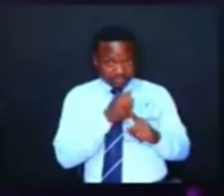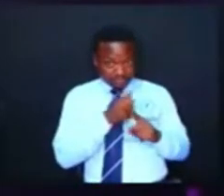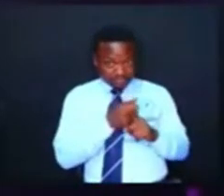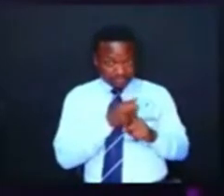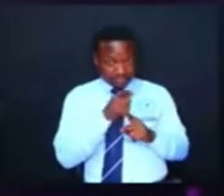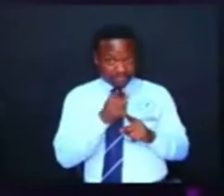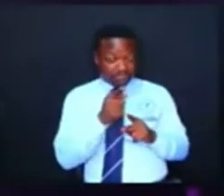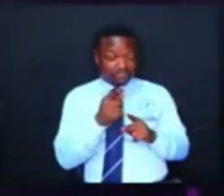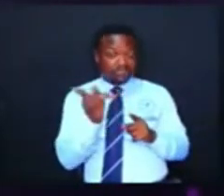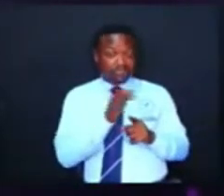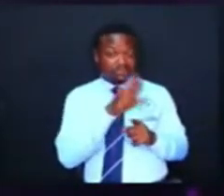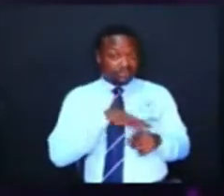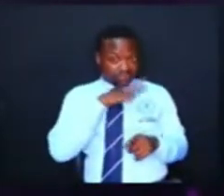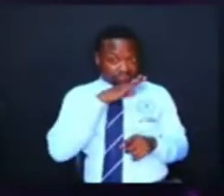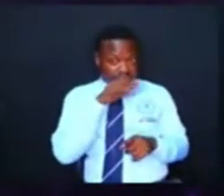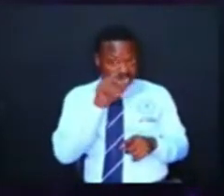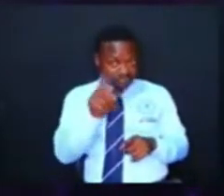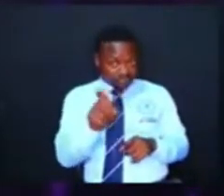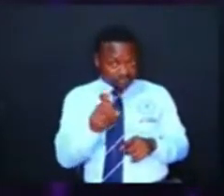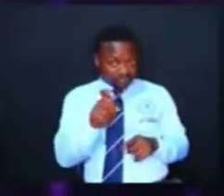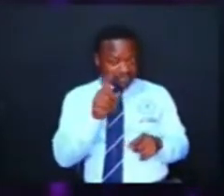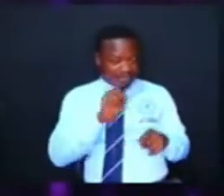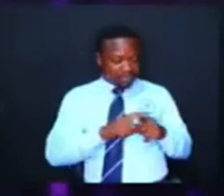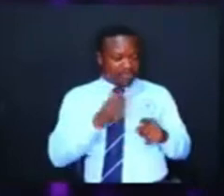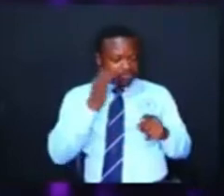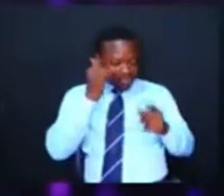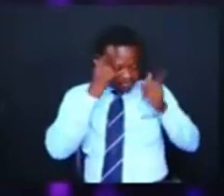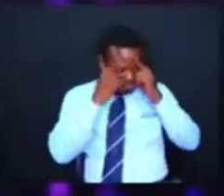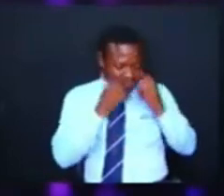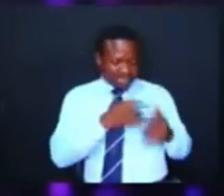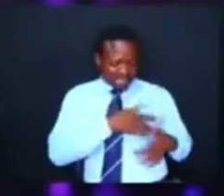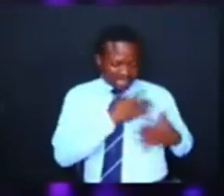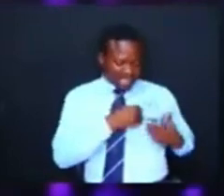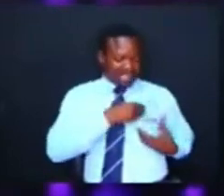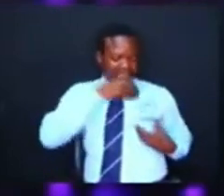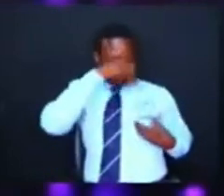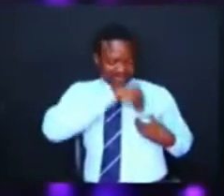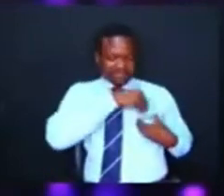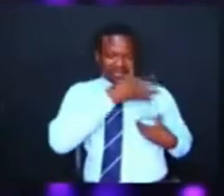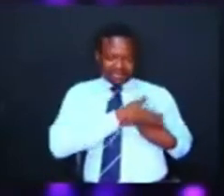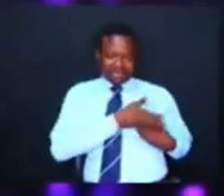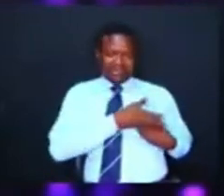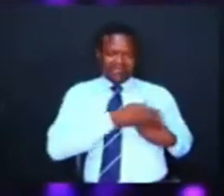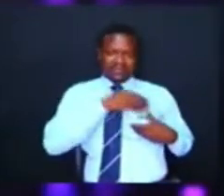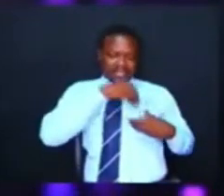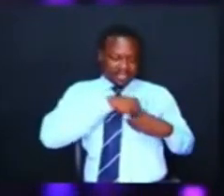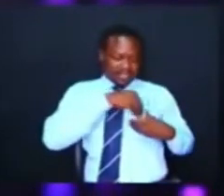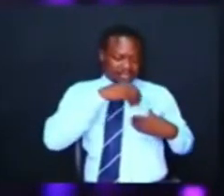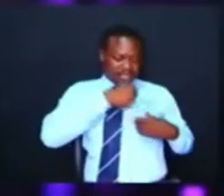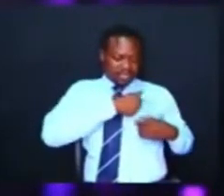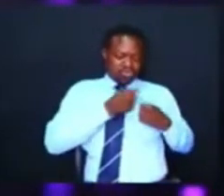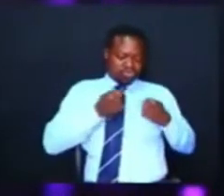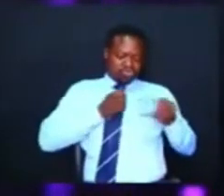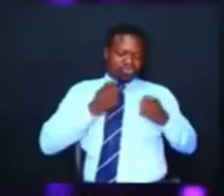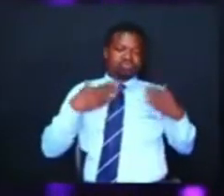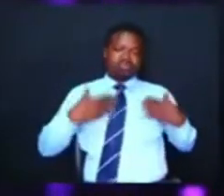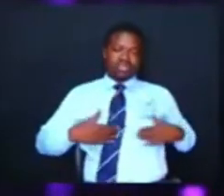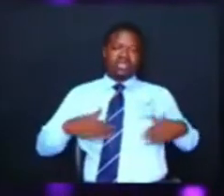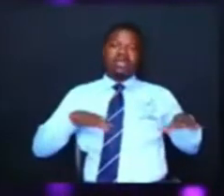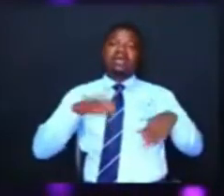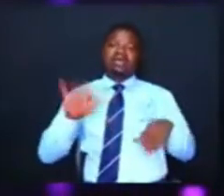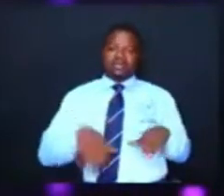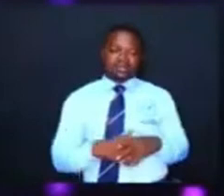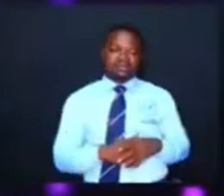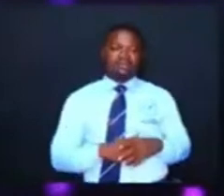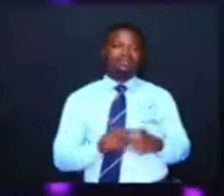in the heart is the workshop. Nothing enters there without the heart reproducing.